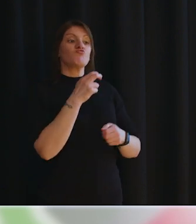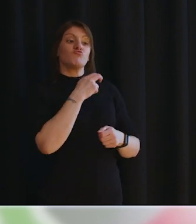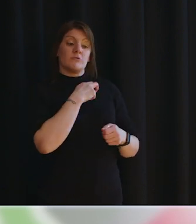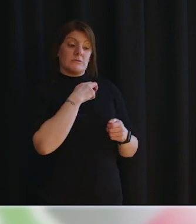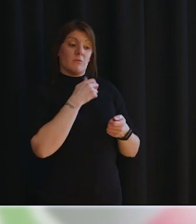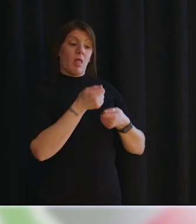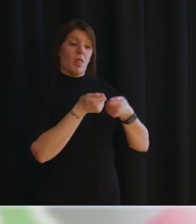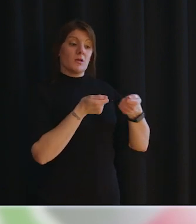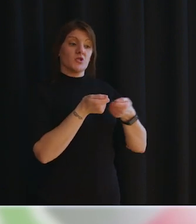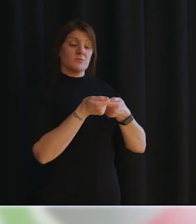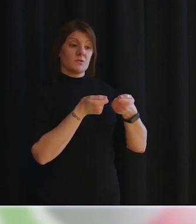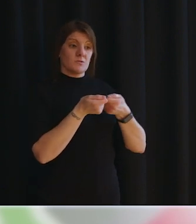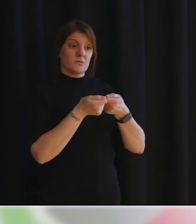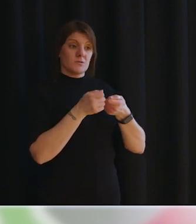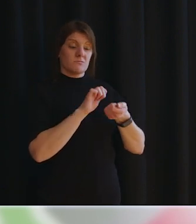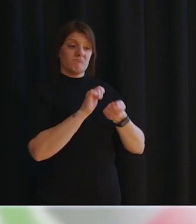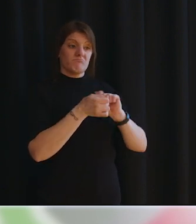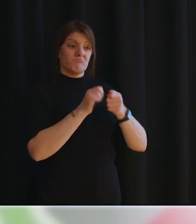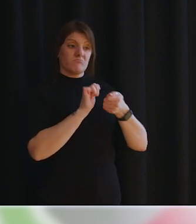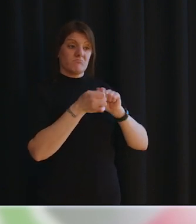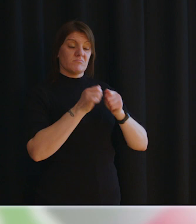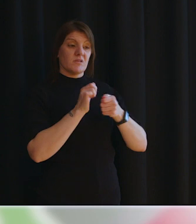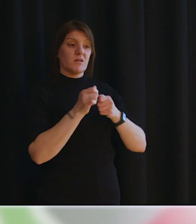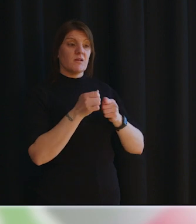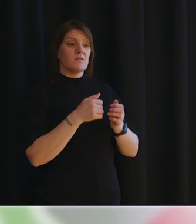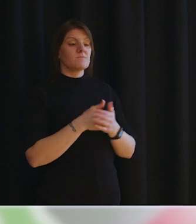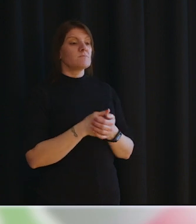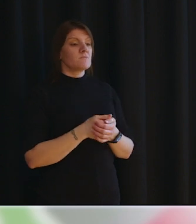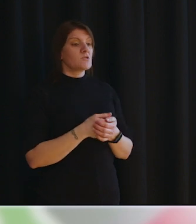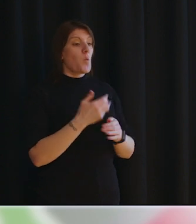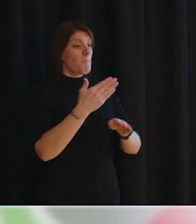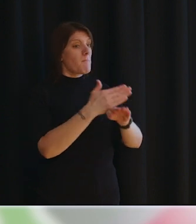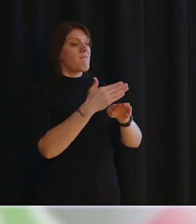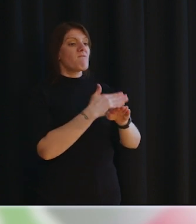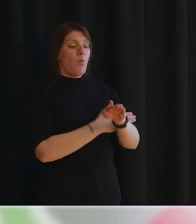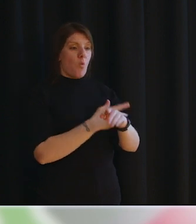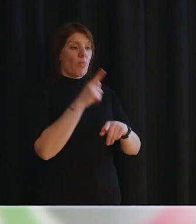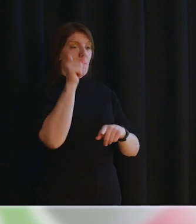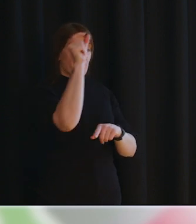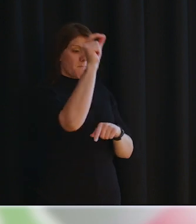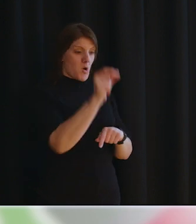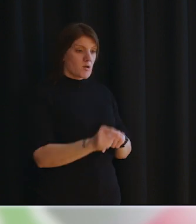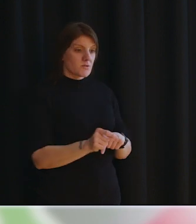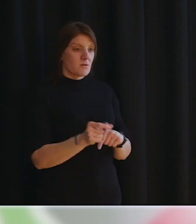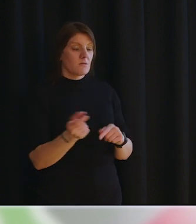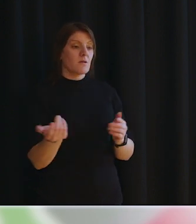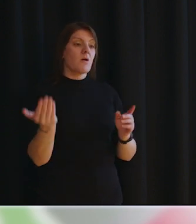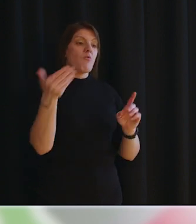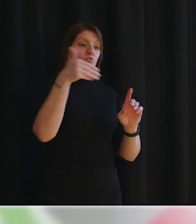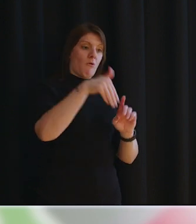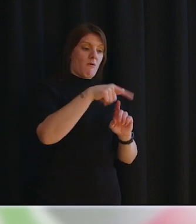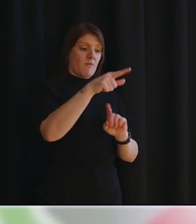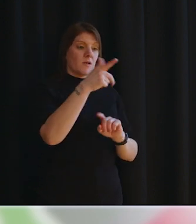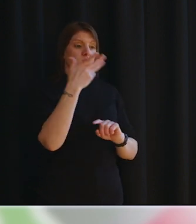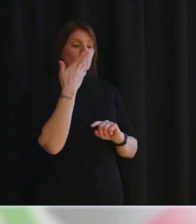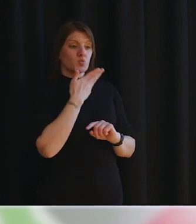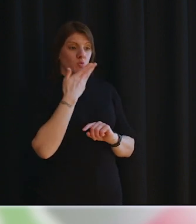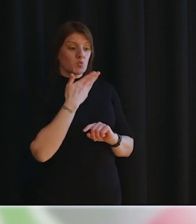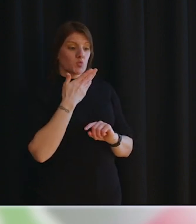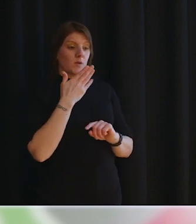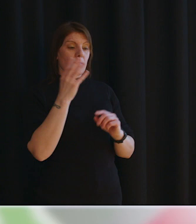and they must make reasonable adjustments proactively. So before that person even comes, they should be putting things in place to support that